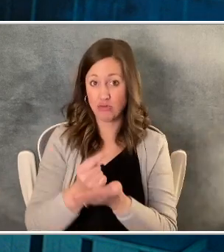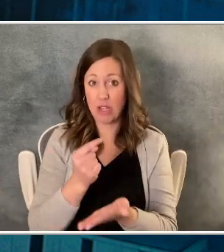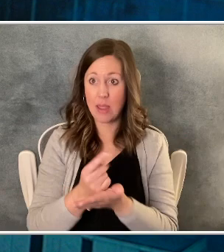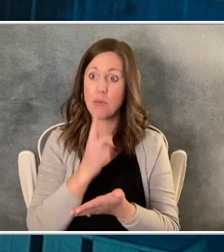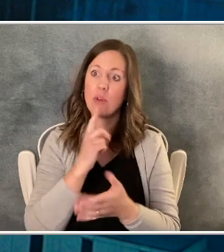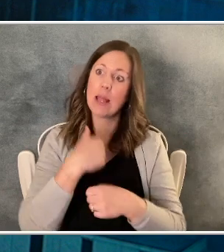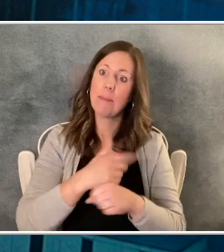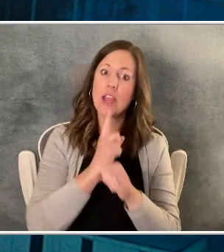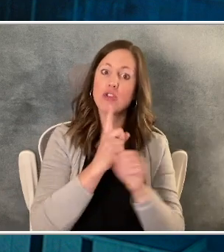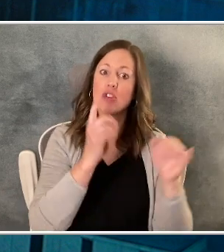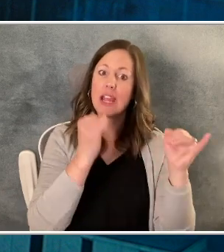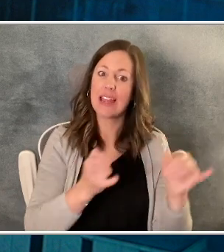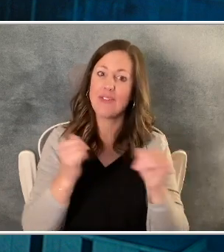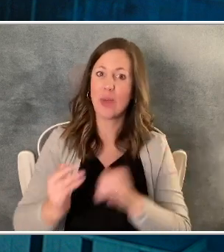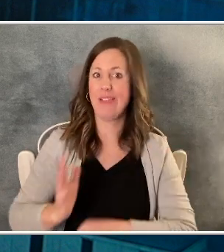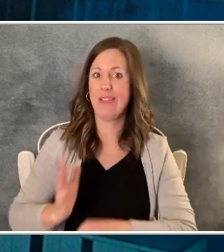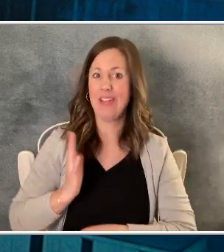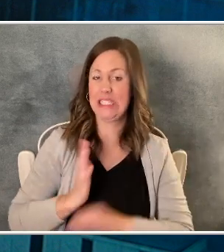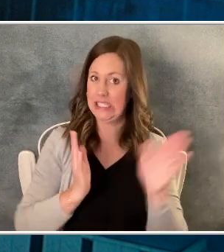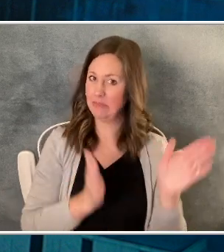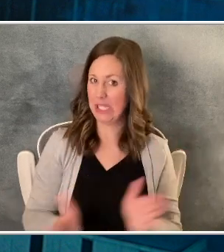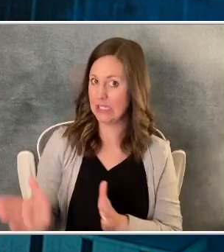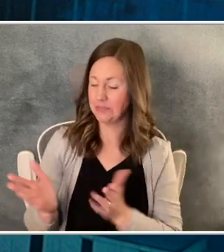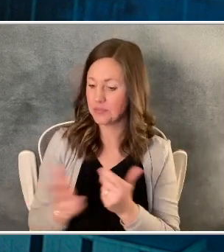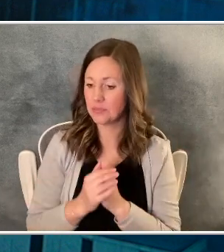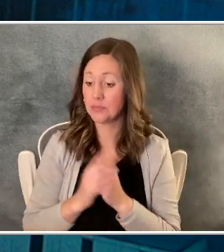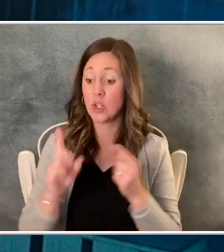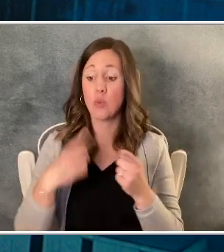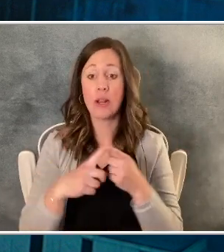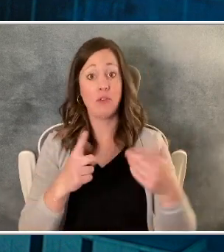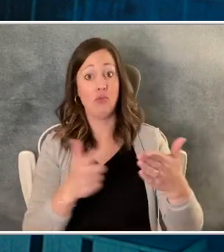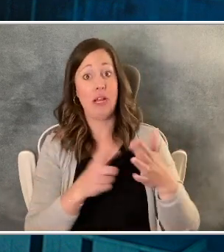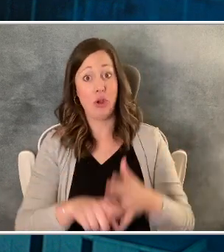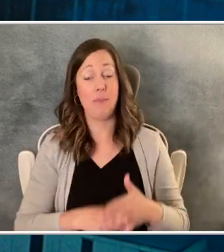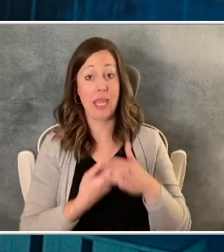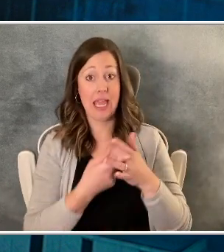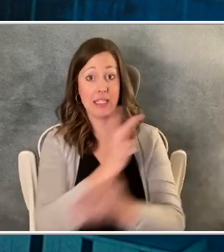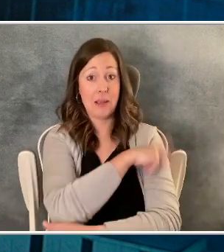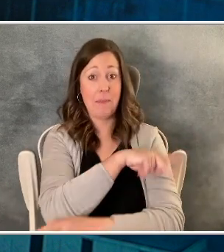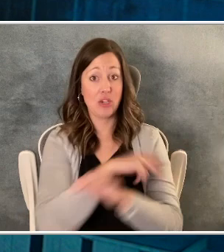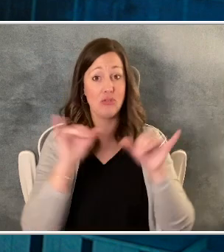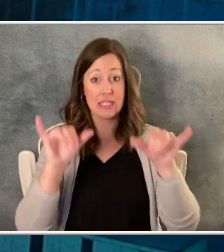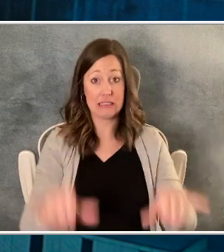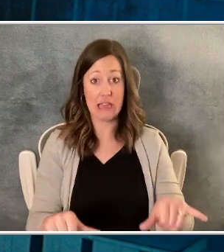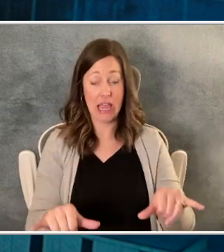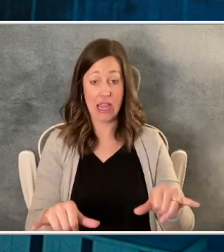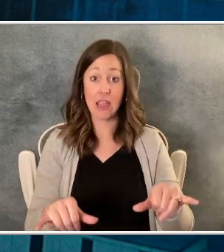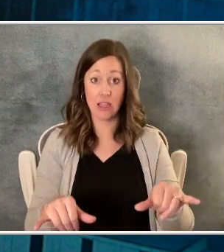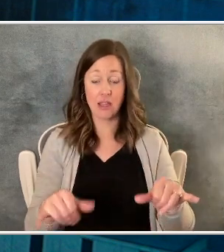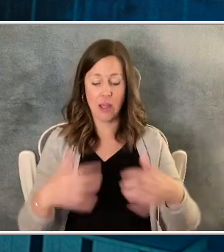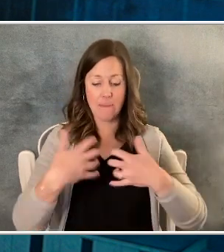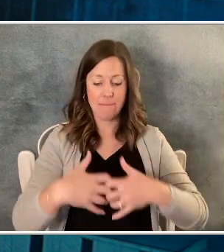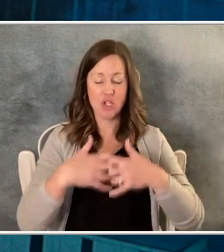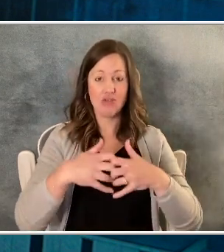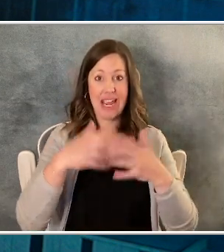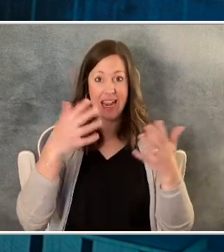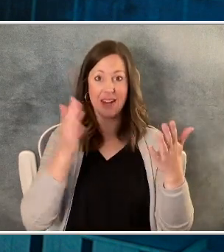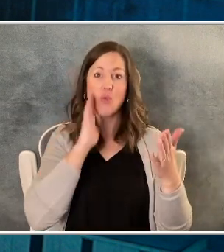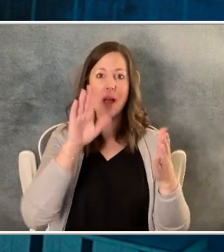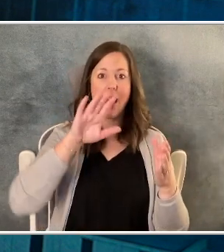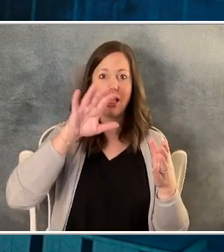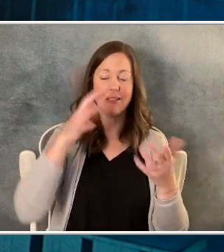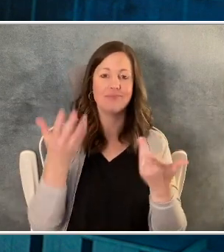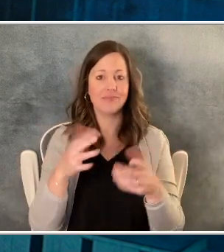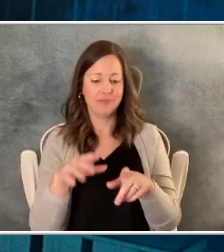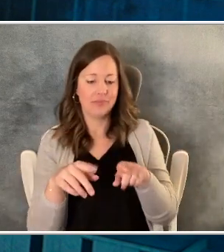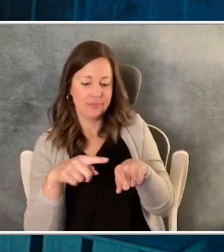radiation plan. And then when radiation begins, patients lay on our table. The machine, it rotates around them but doesn't touch them. It feels just